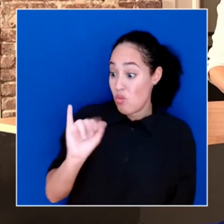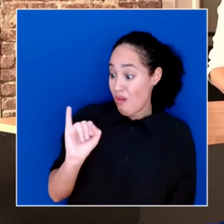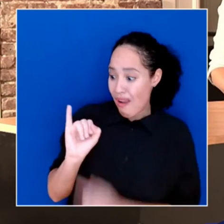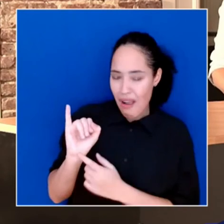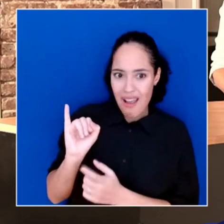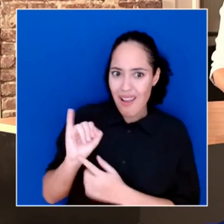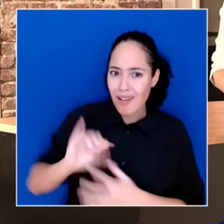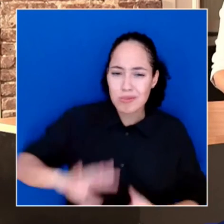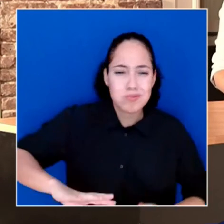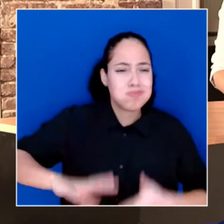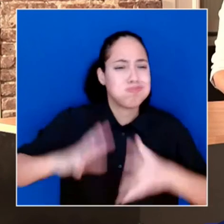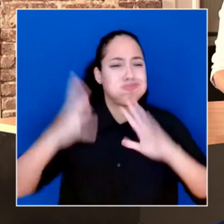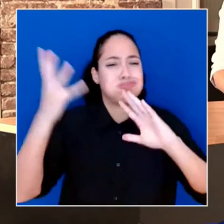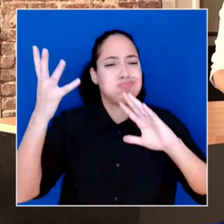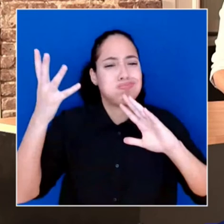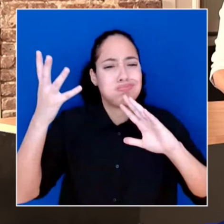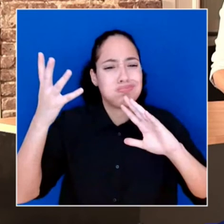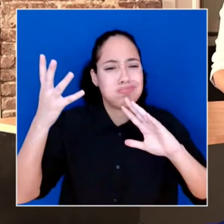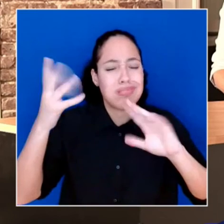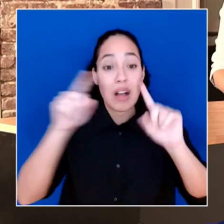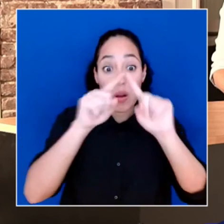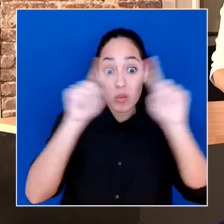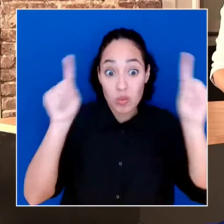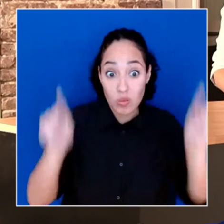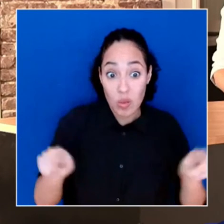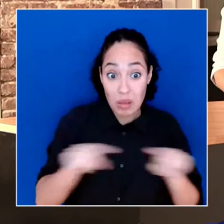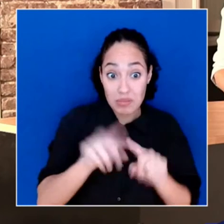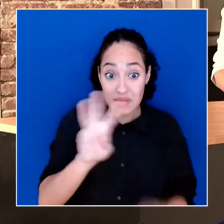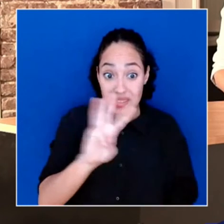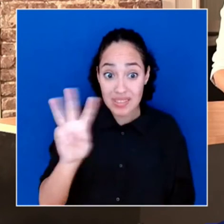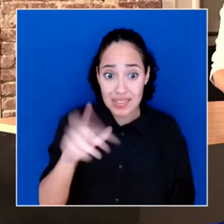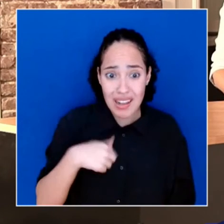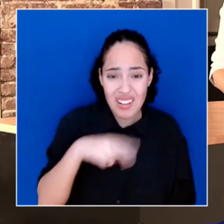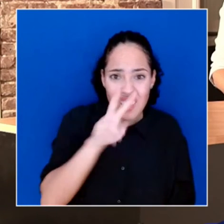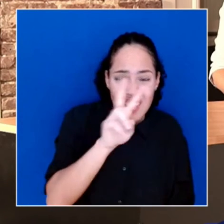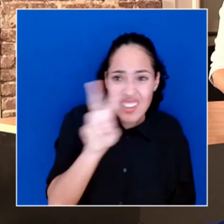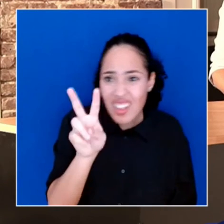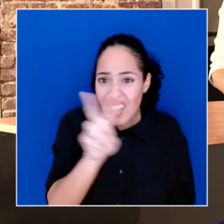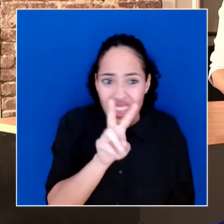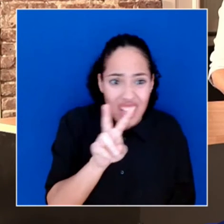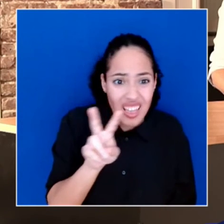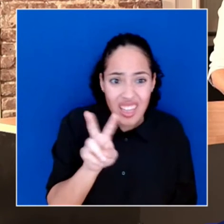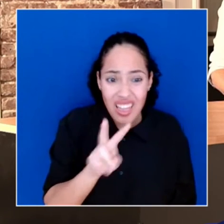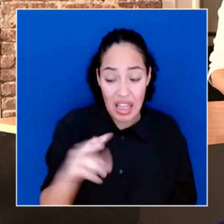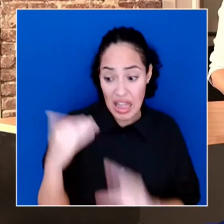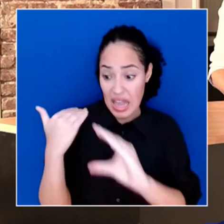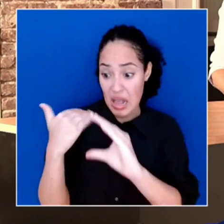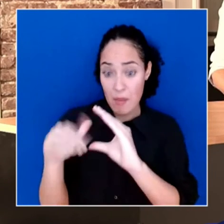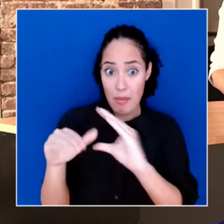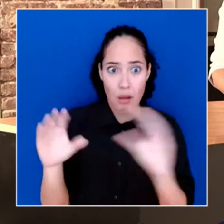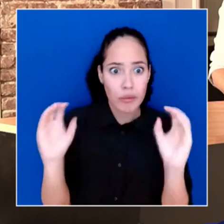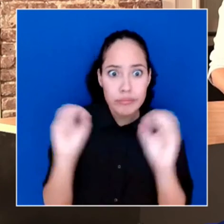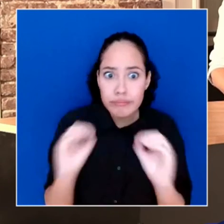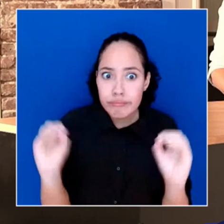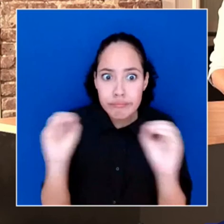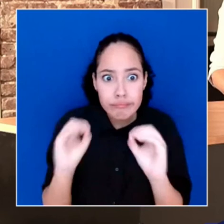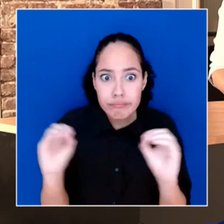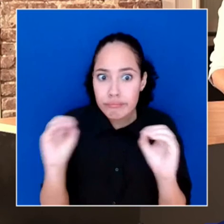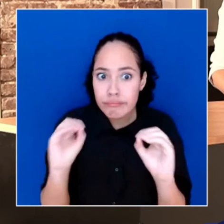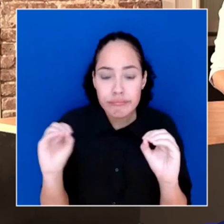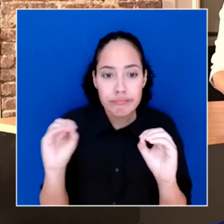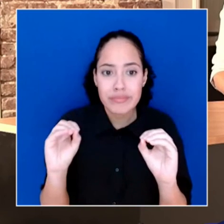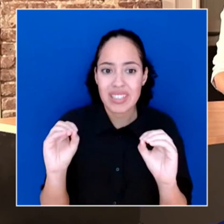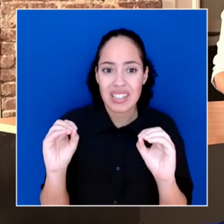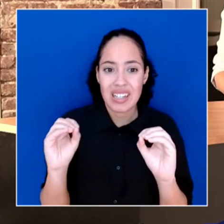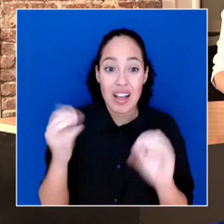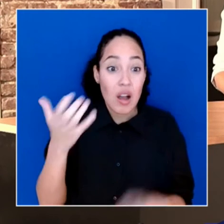They have no contact email information, only this badly done form that you fill out claiming